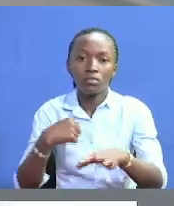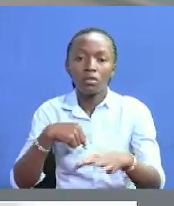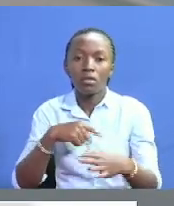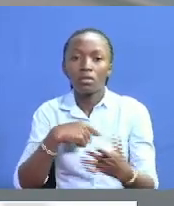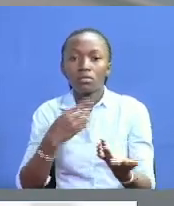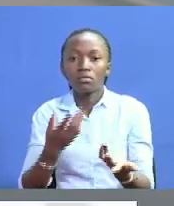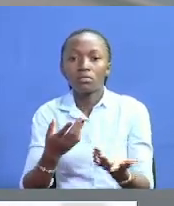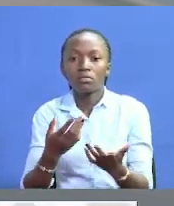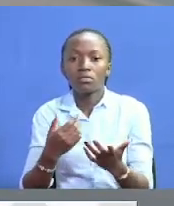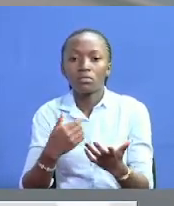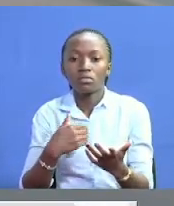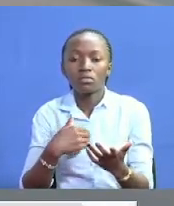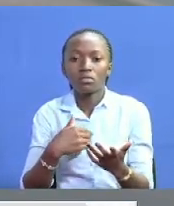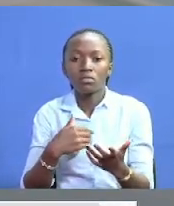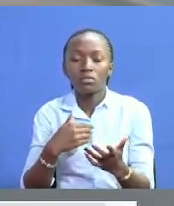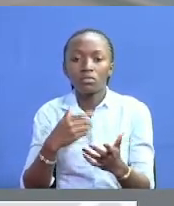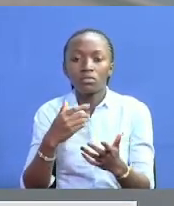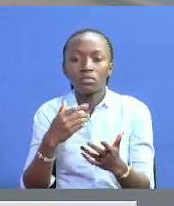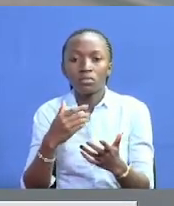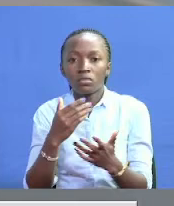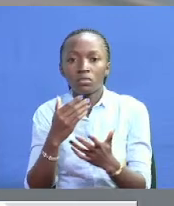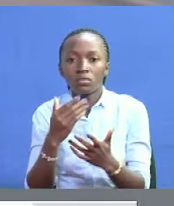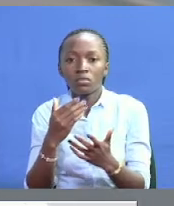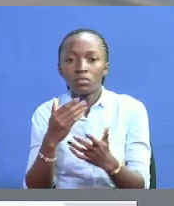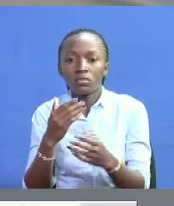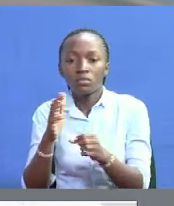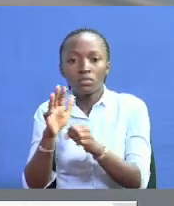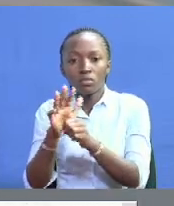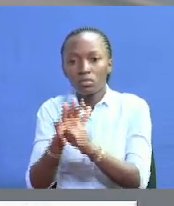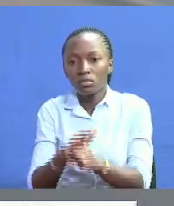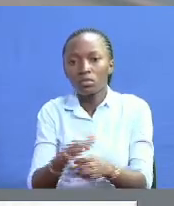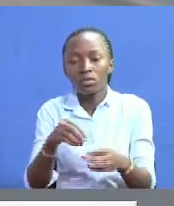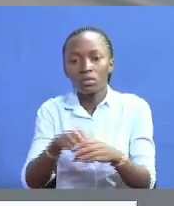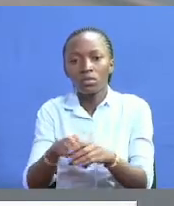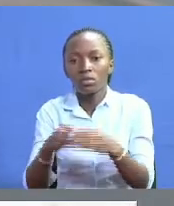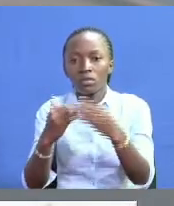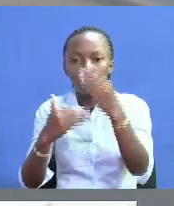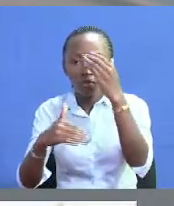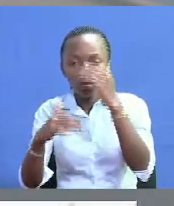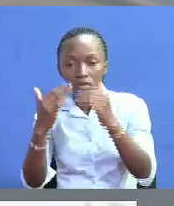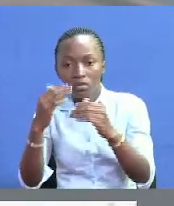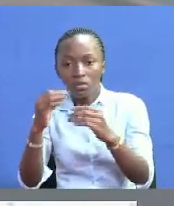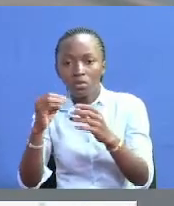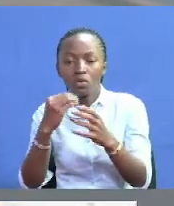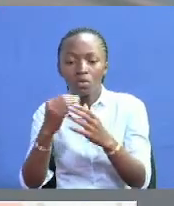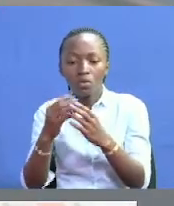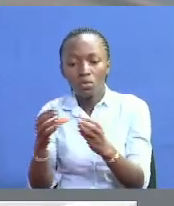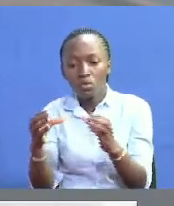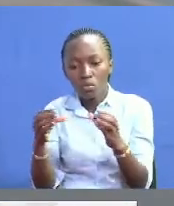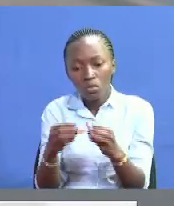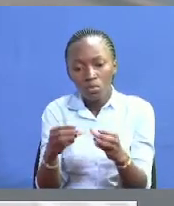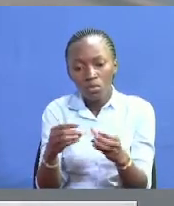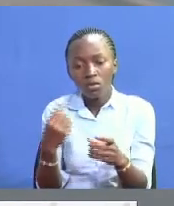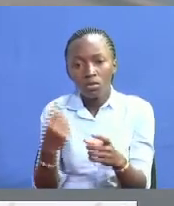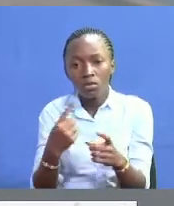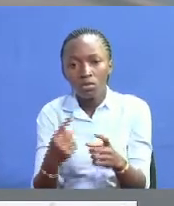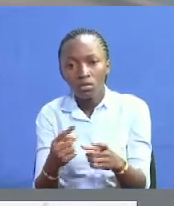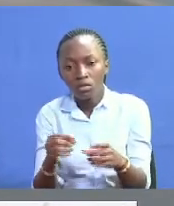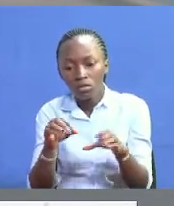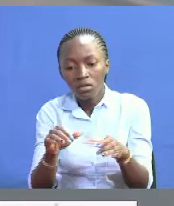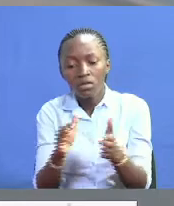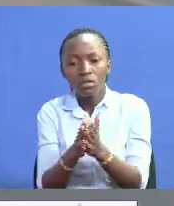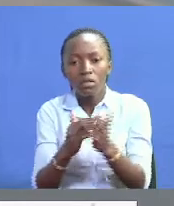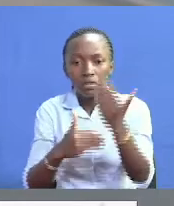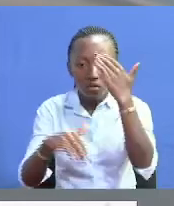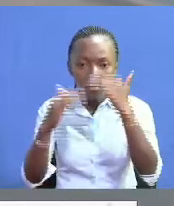just constrained to the issues matters that university, and we are not able to come out and speak on behalf of the students in